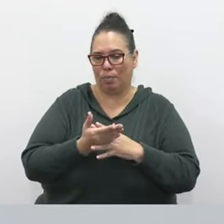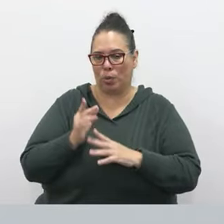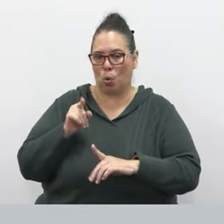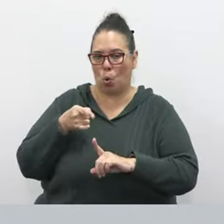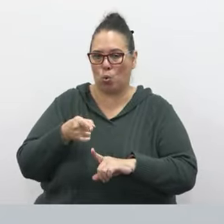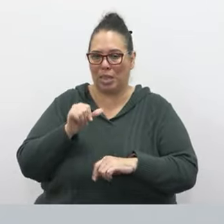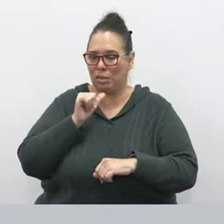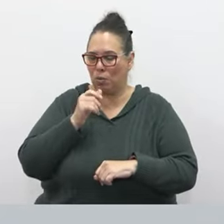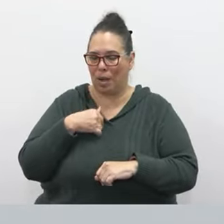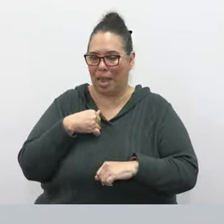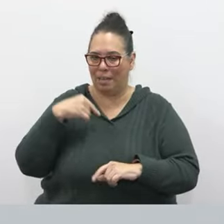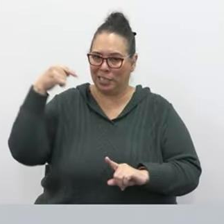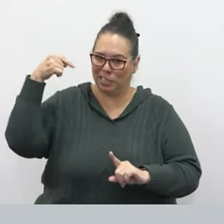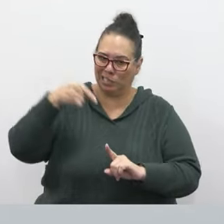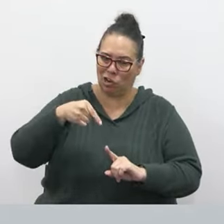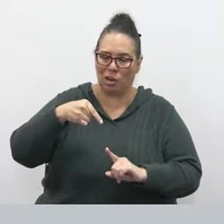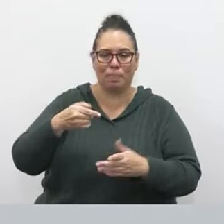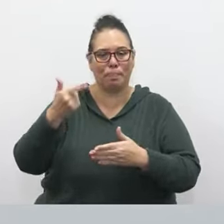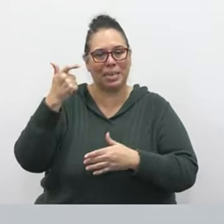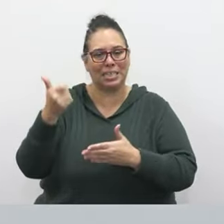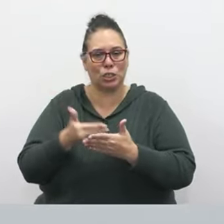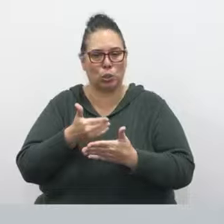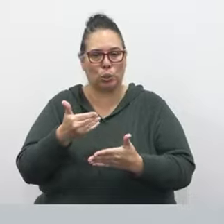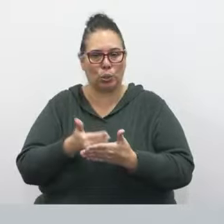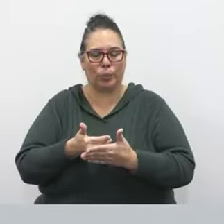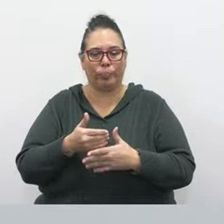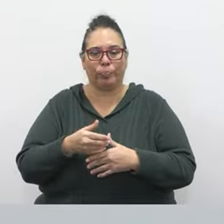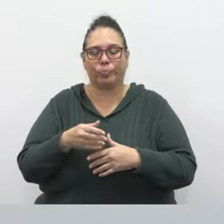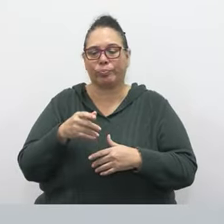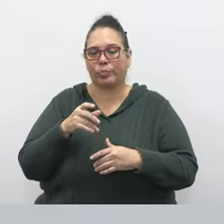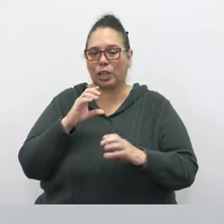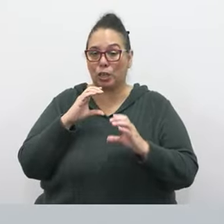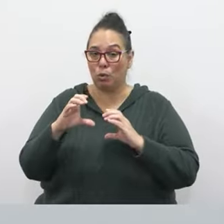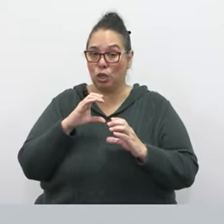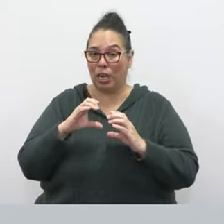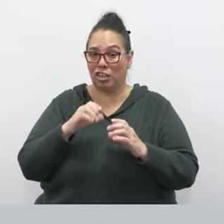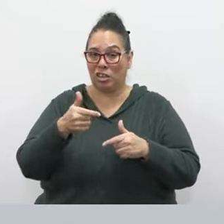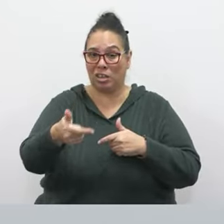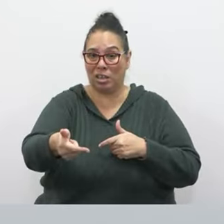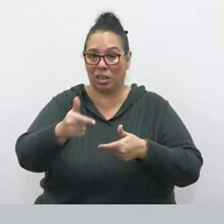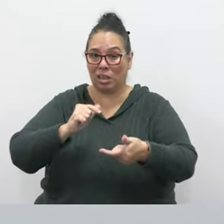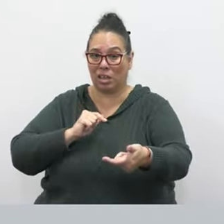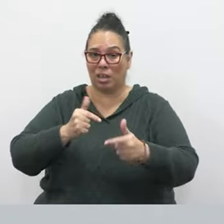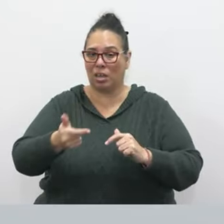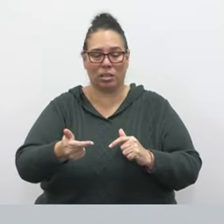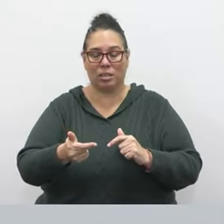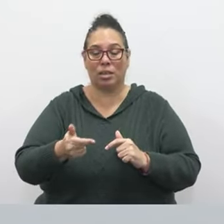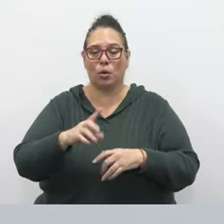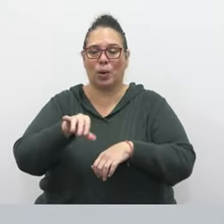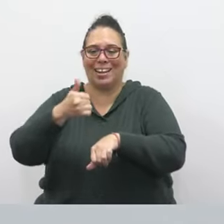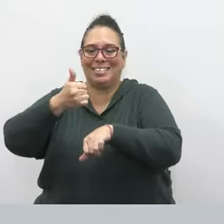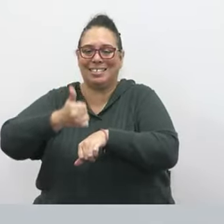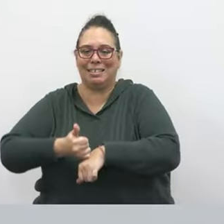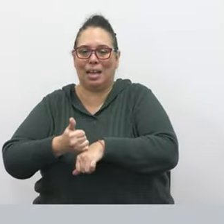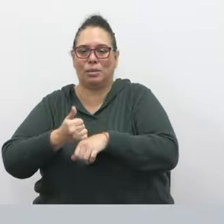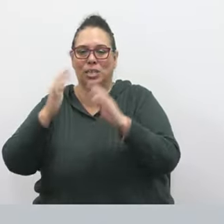because it's new, it's not just for the communication we have with you, but it's actually so that we can establish the expectations within our system.